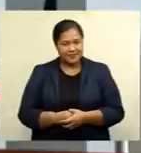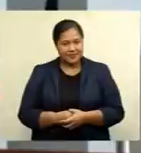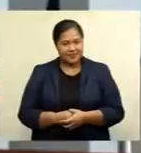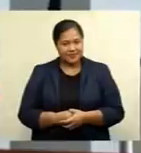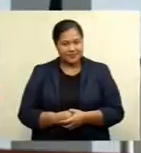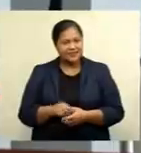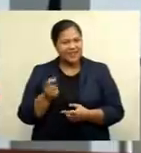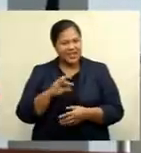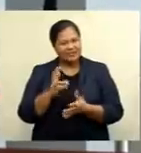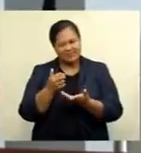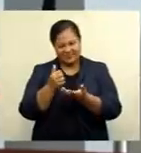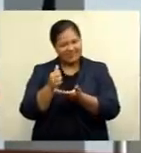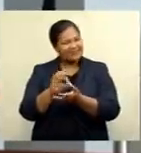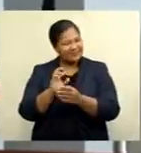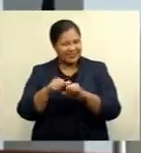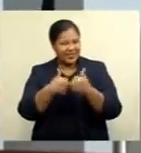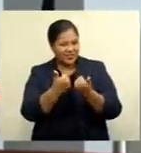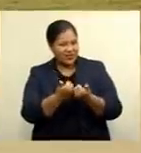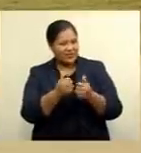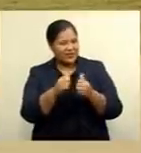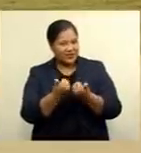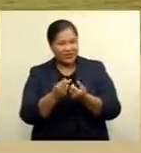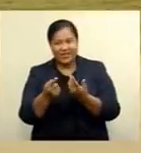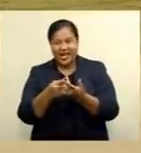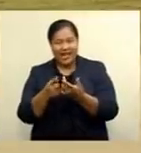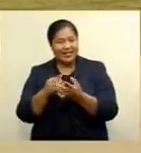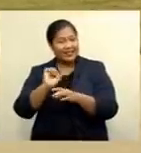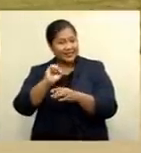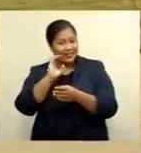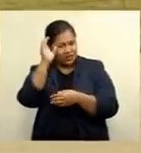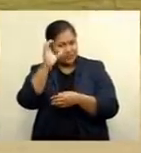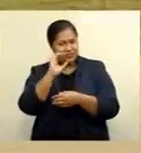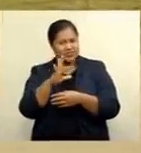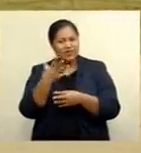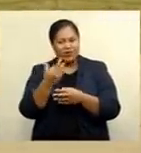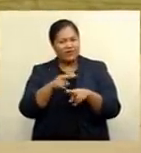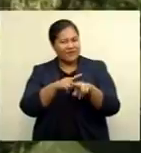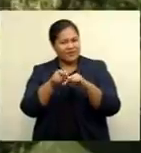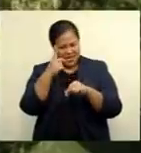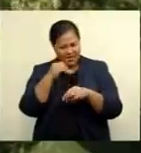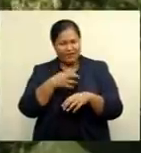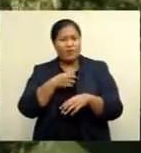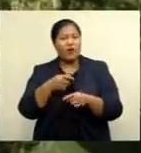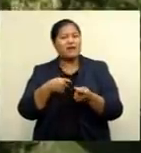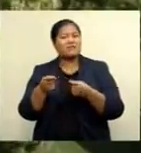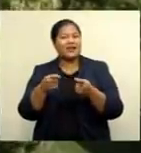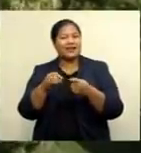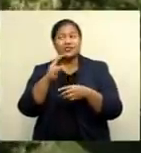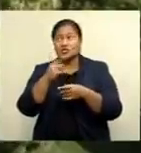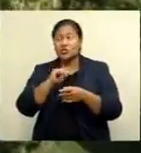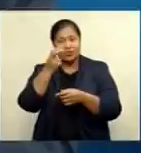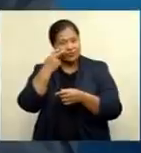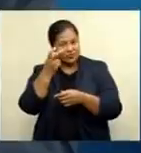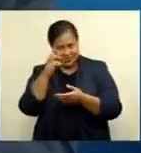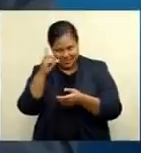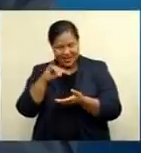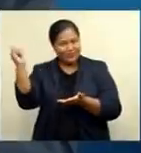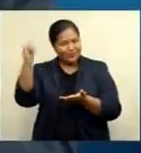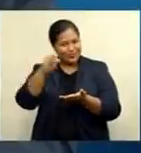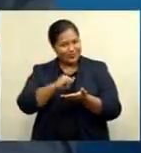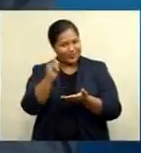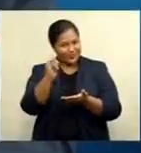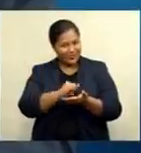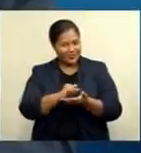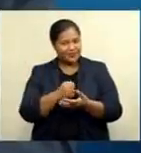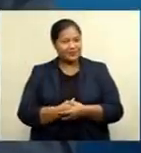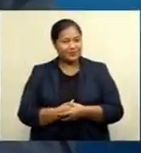Securing these agreements with various countries will allow Fiji to explore markets from where tourists can be allowed in. We believe that there